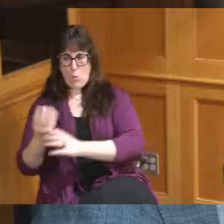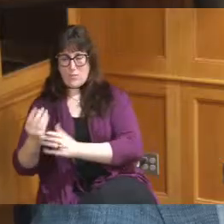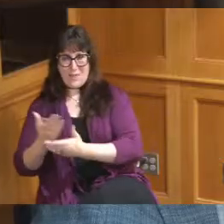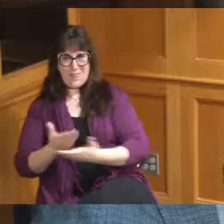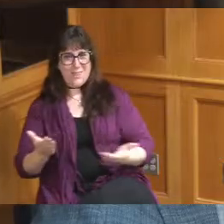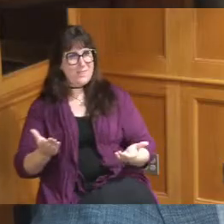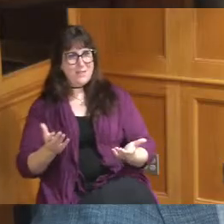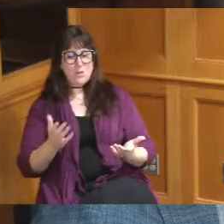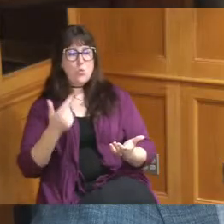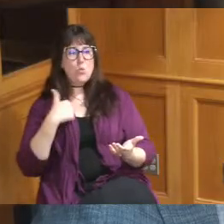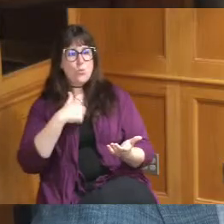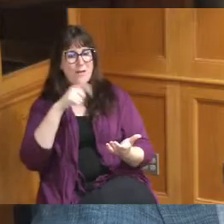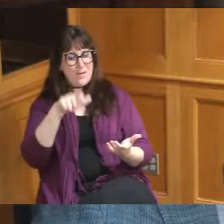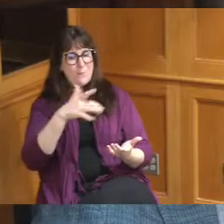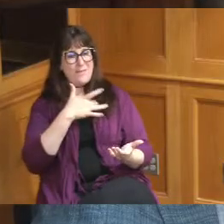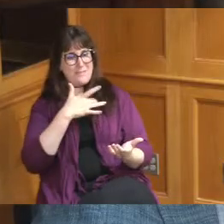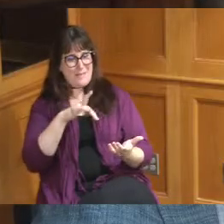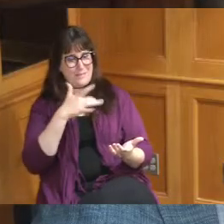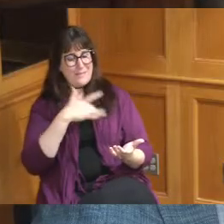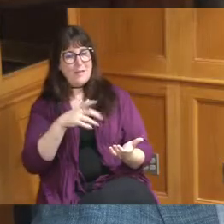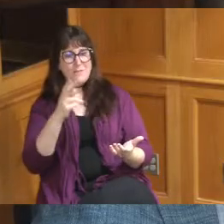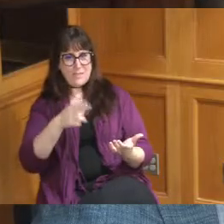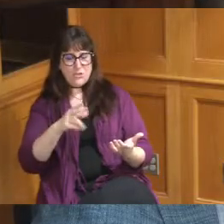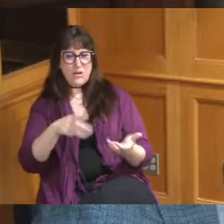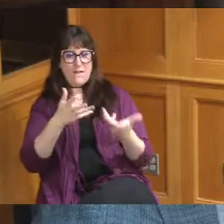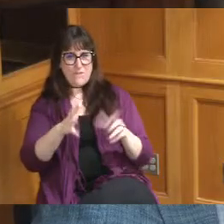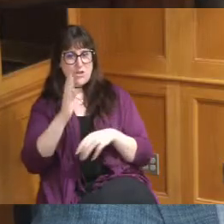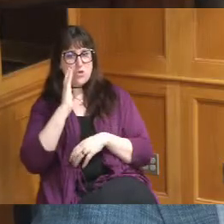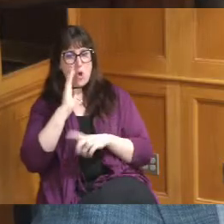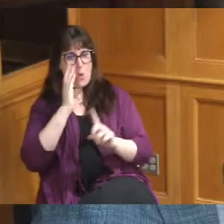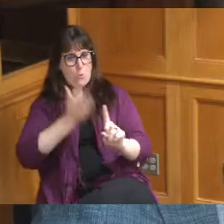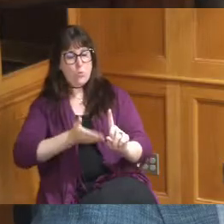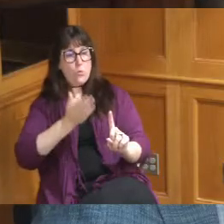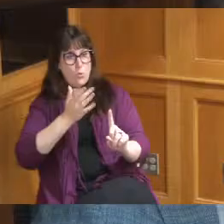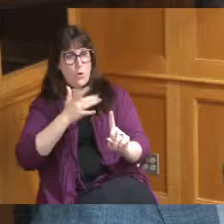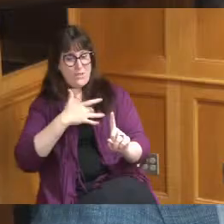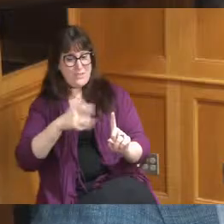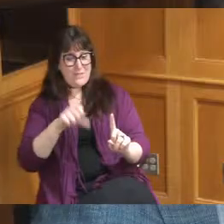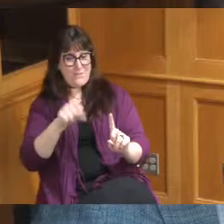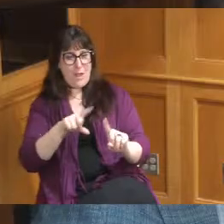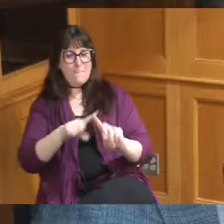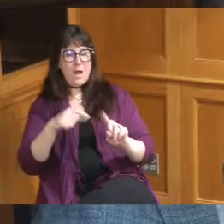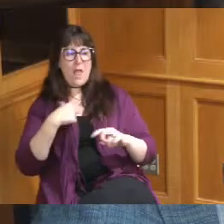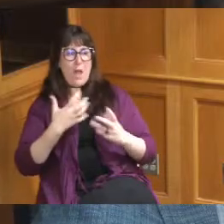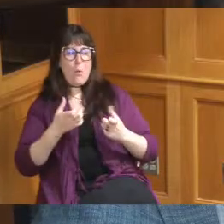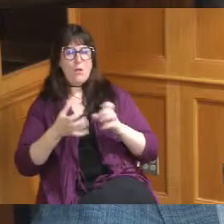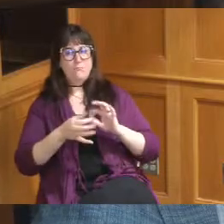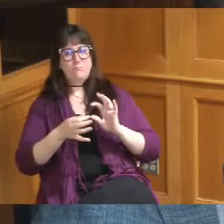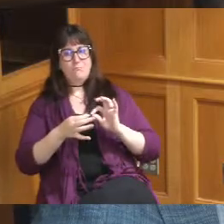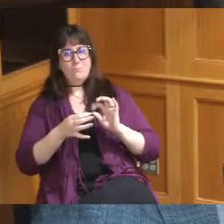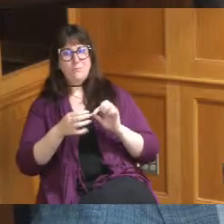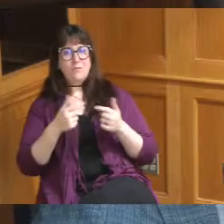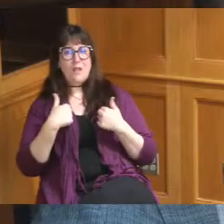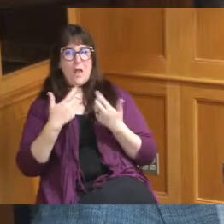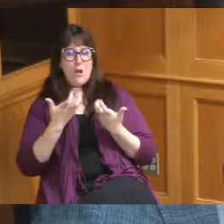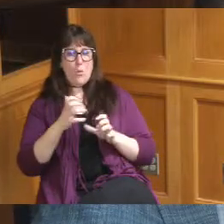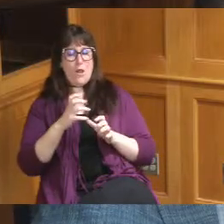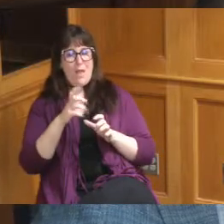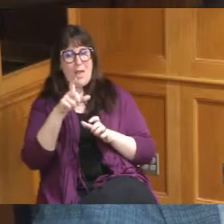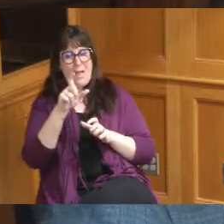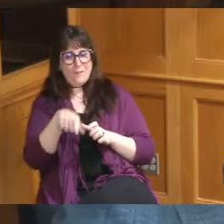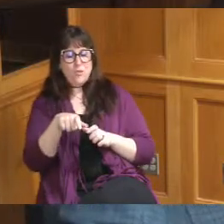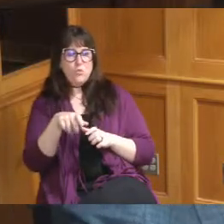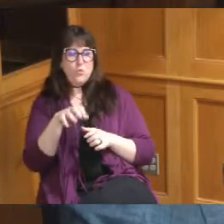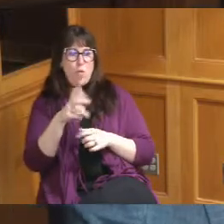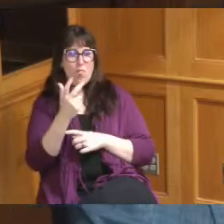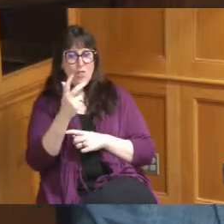just be sensitive to the history, and I know you are. But I'm putting that in now. I don't want to have to go through 13 votes to get there.